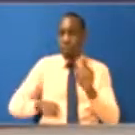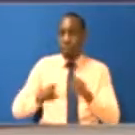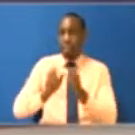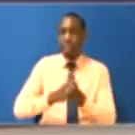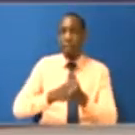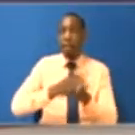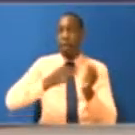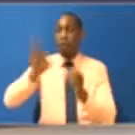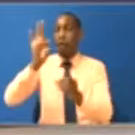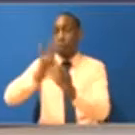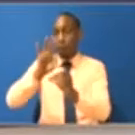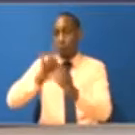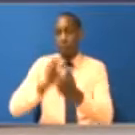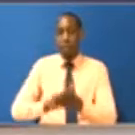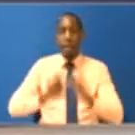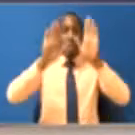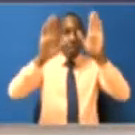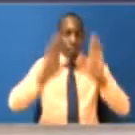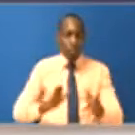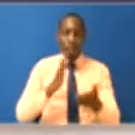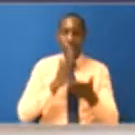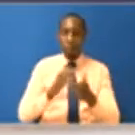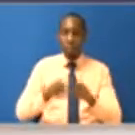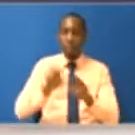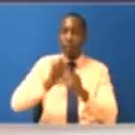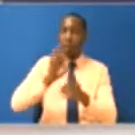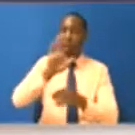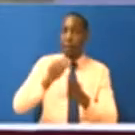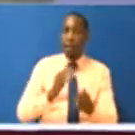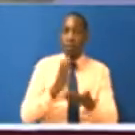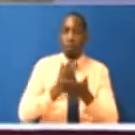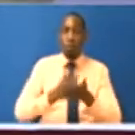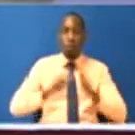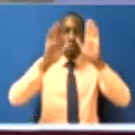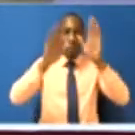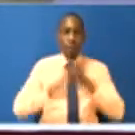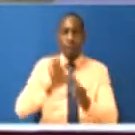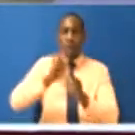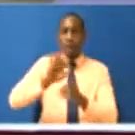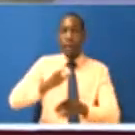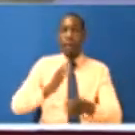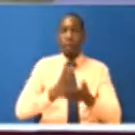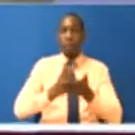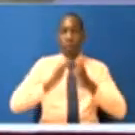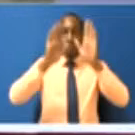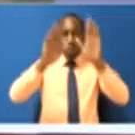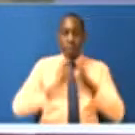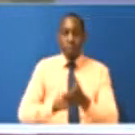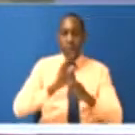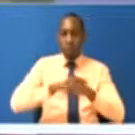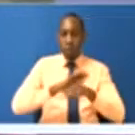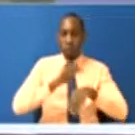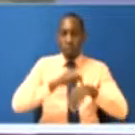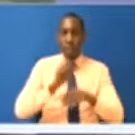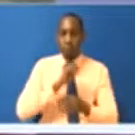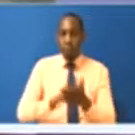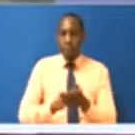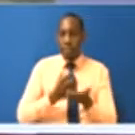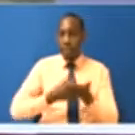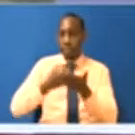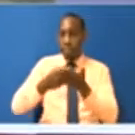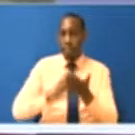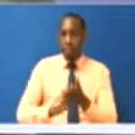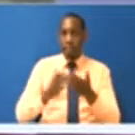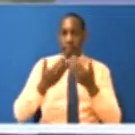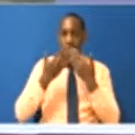and go and vote it is important and your vote does count your vote does count and that's a good place to leave it we are going to have to wrap it here